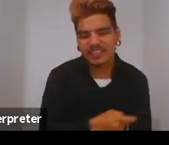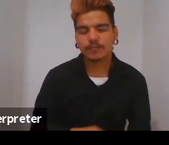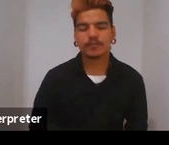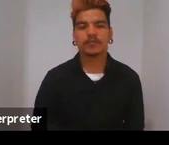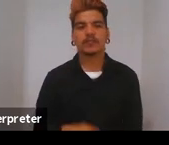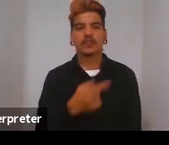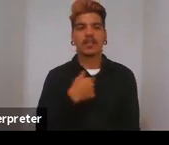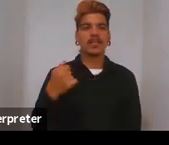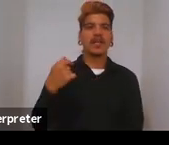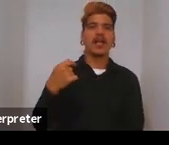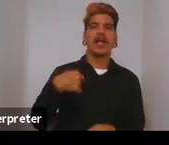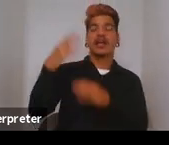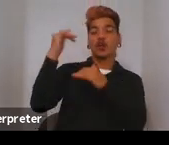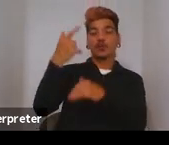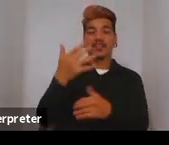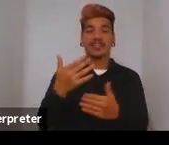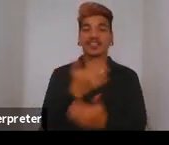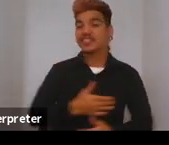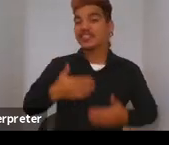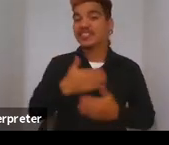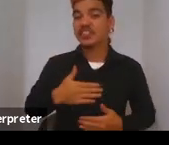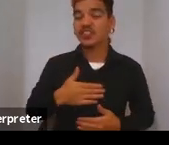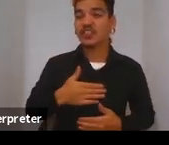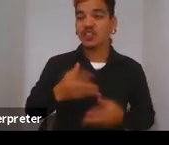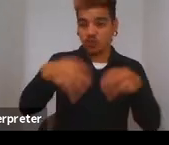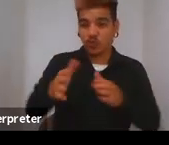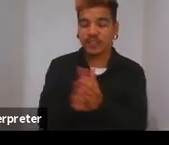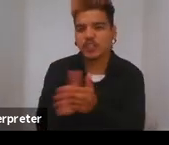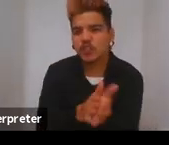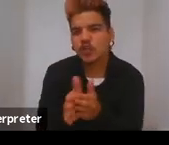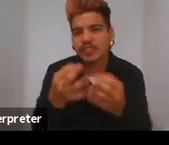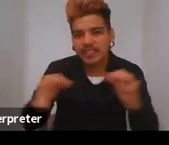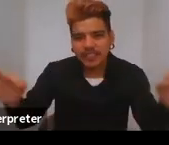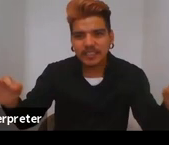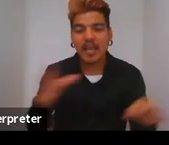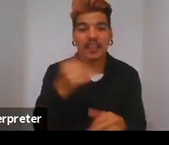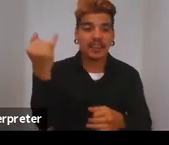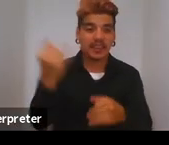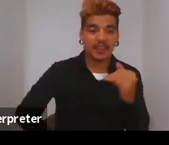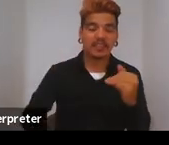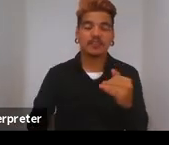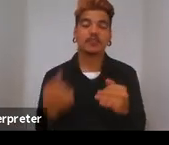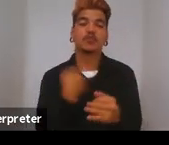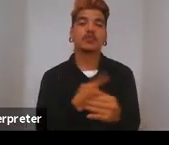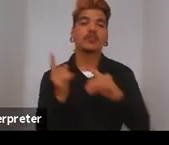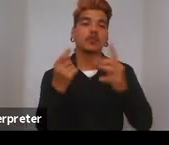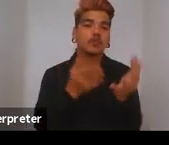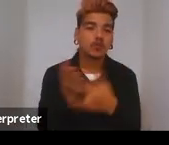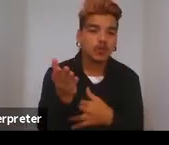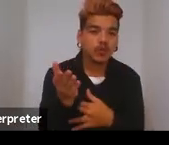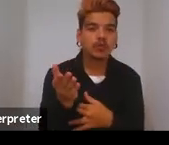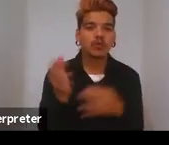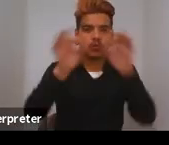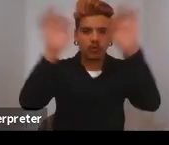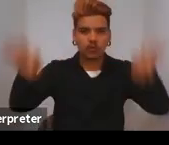they're entertaining and it's a way to encourage dialogue. And then finally, we're going to go through a framework of